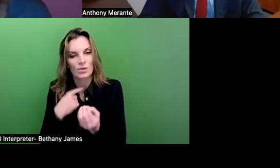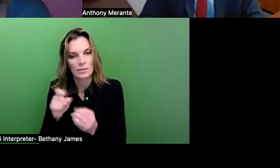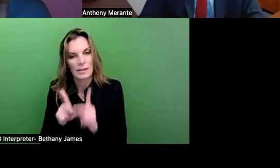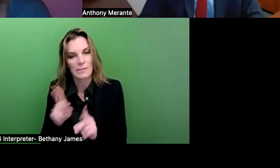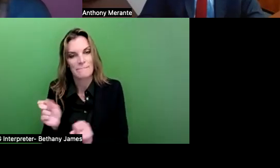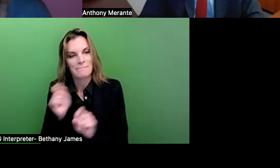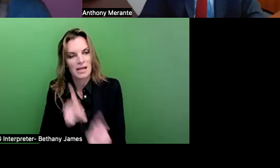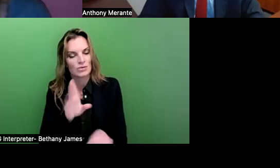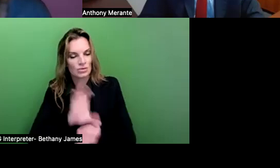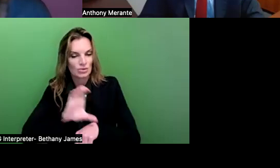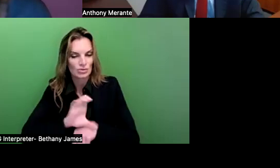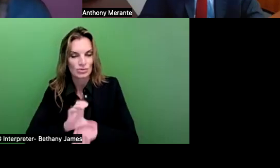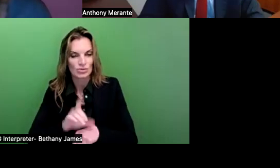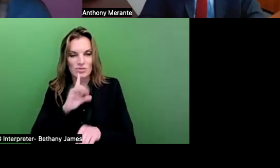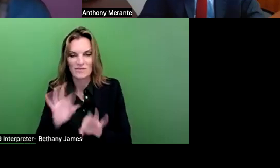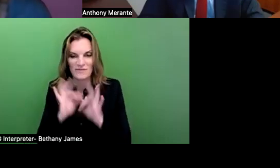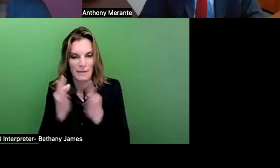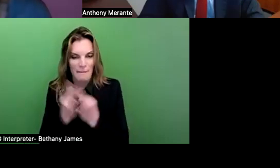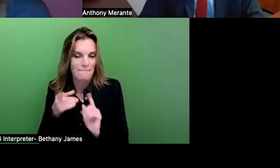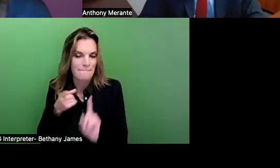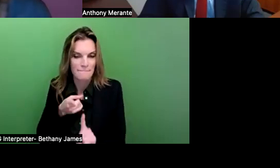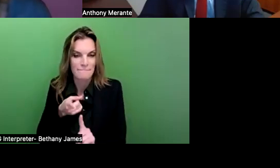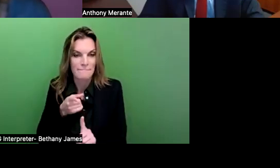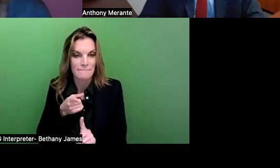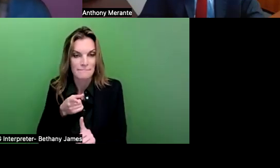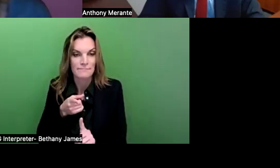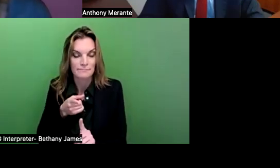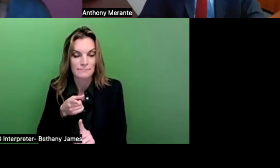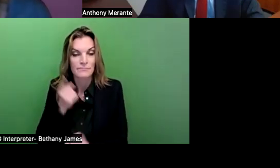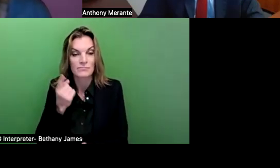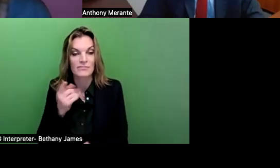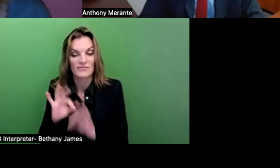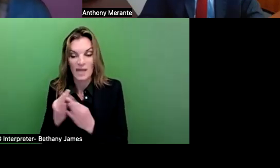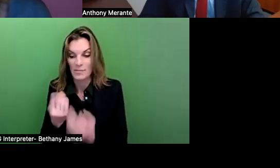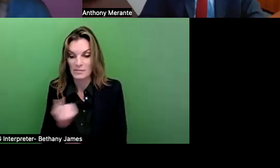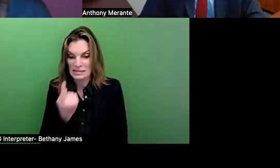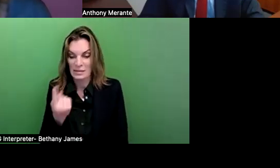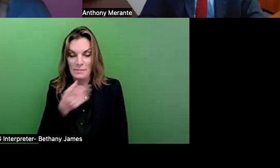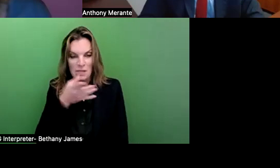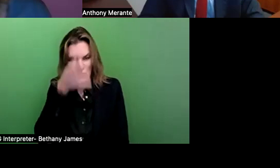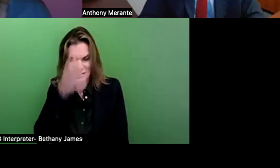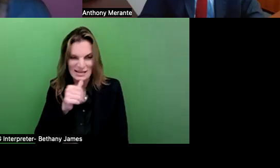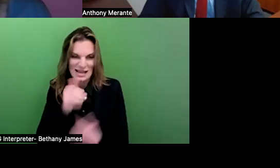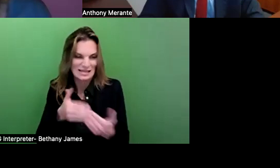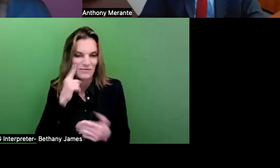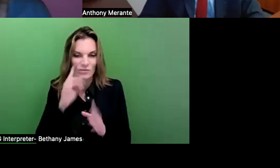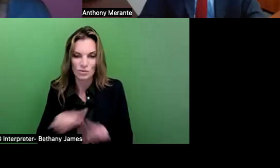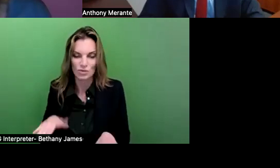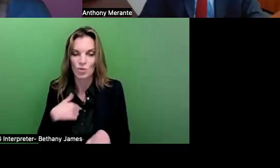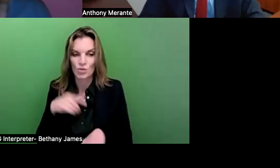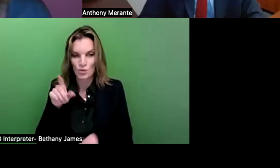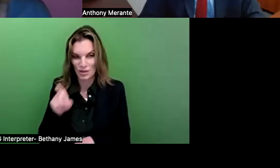into church. It's all about the family. With these one-parent families, it's a tough thing for these children. So we need to put some work